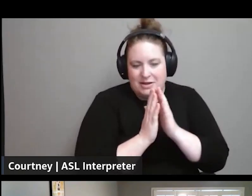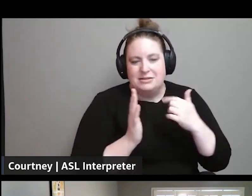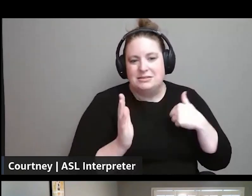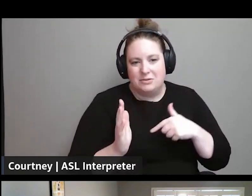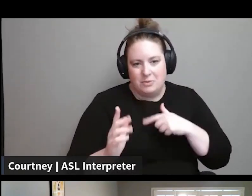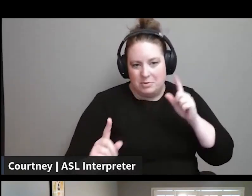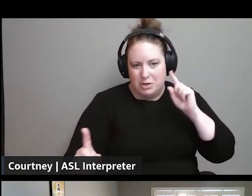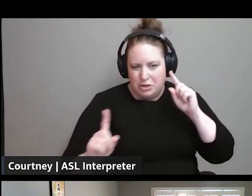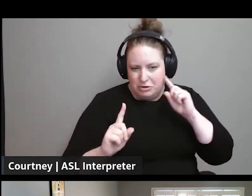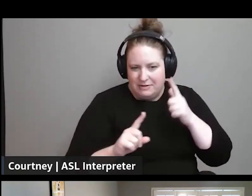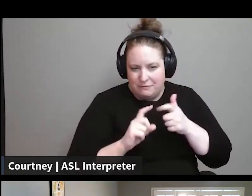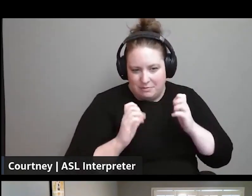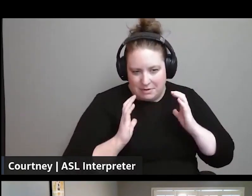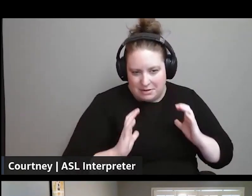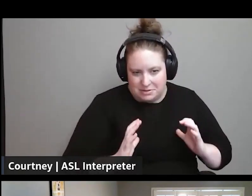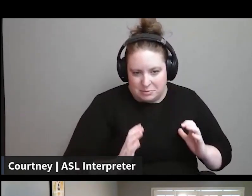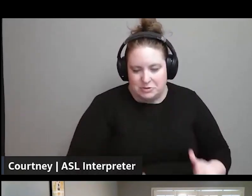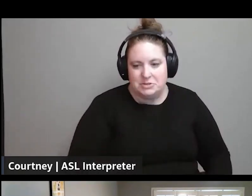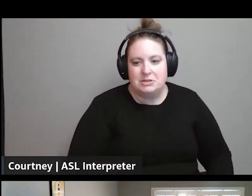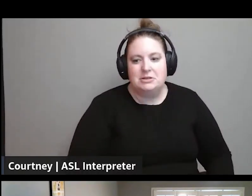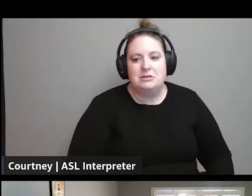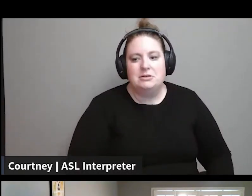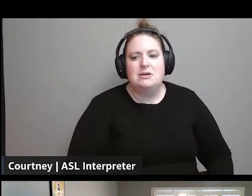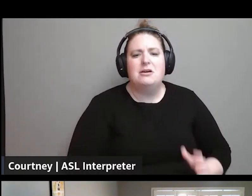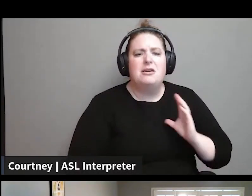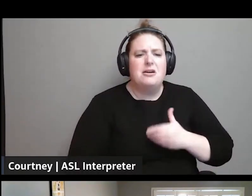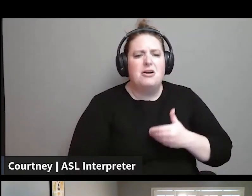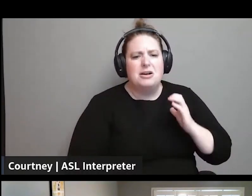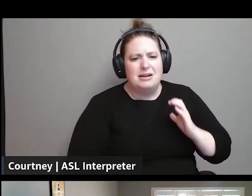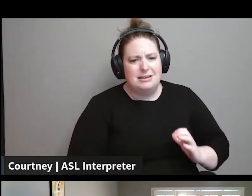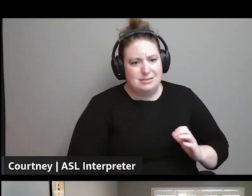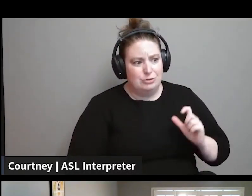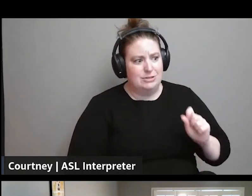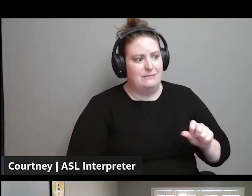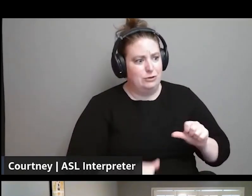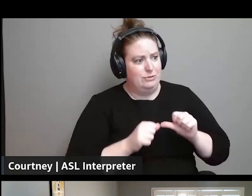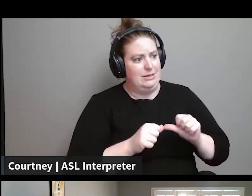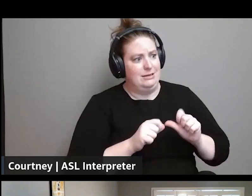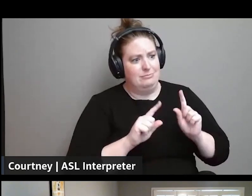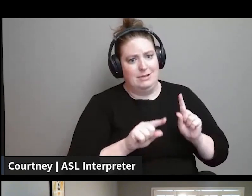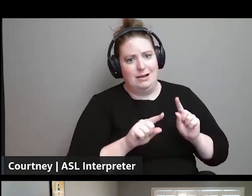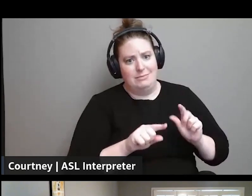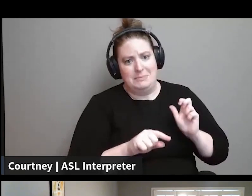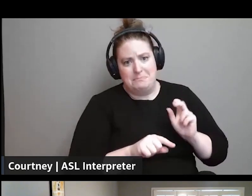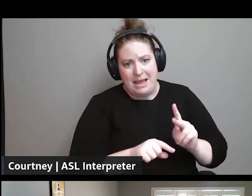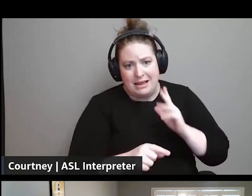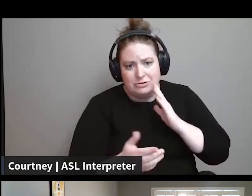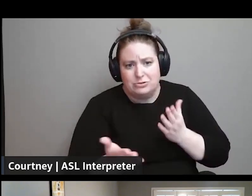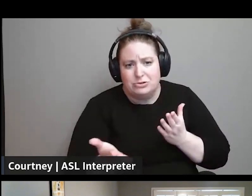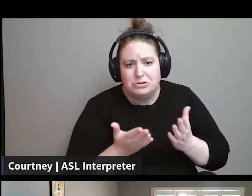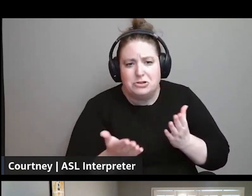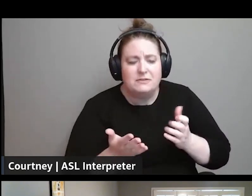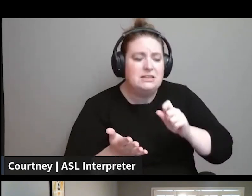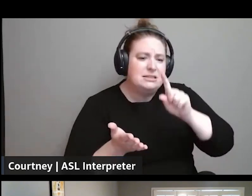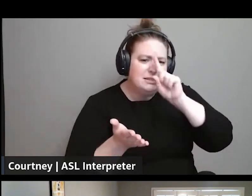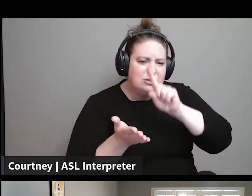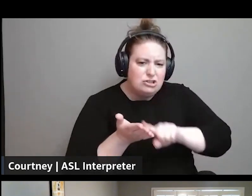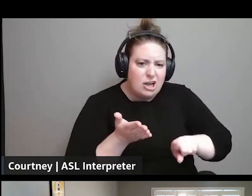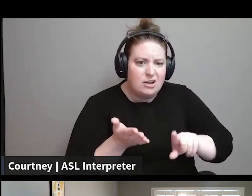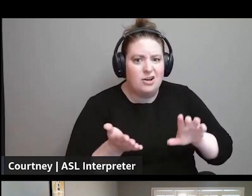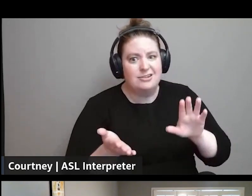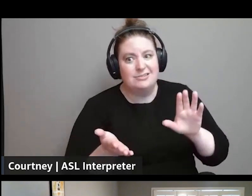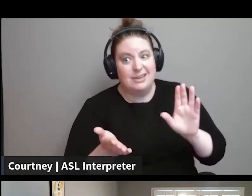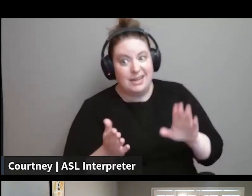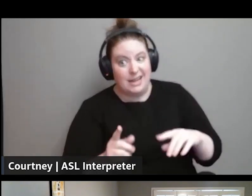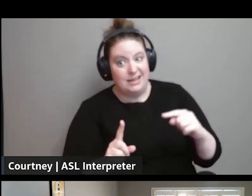from our customers. Um, our customers have to keep coming back to the service, check on, hey, is